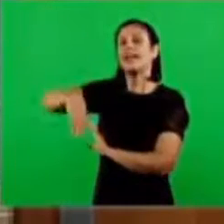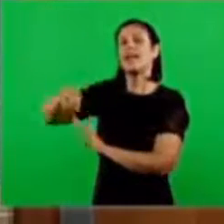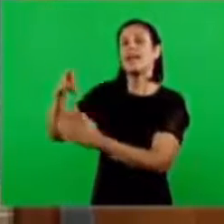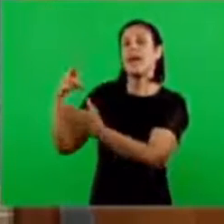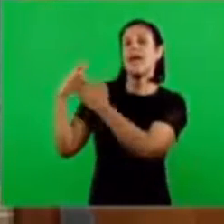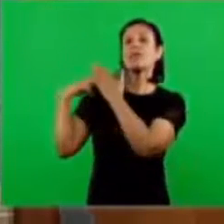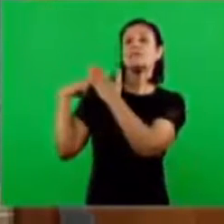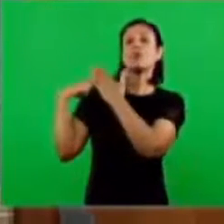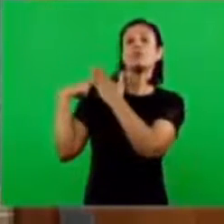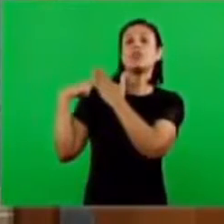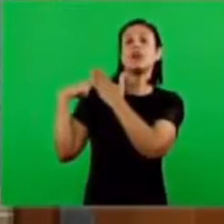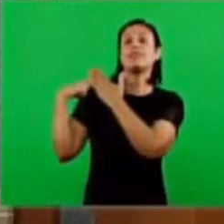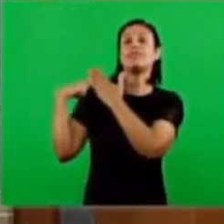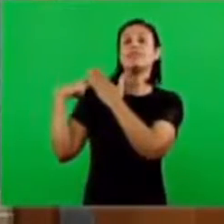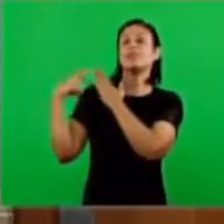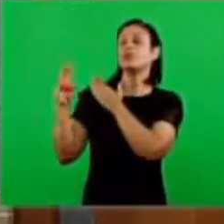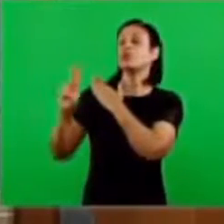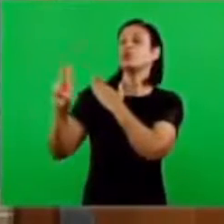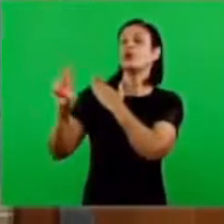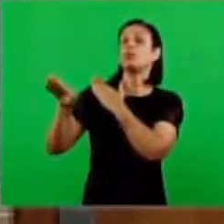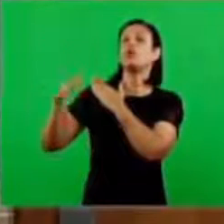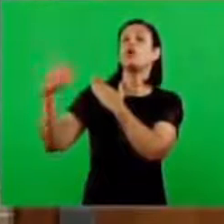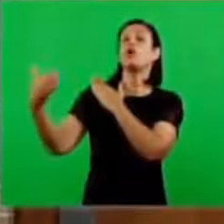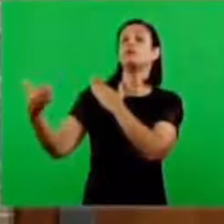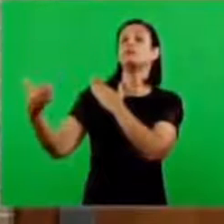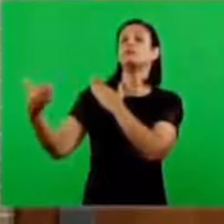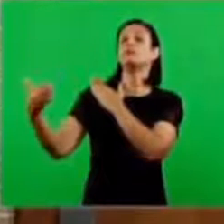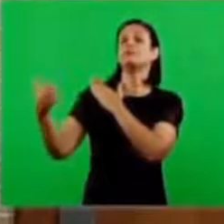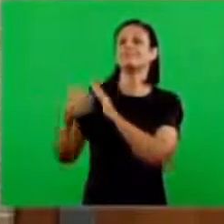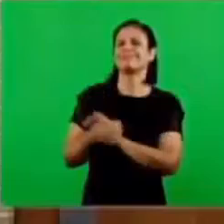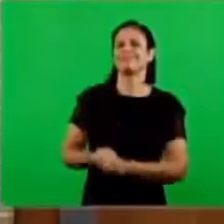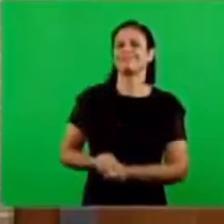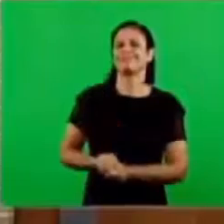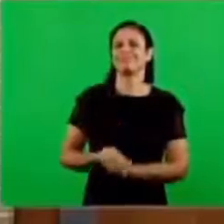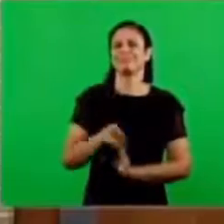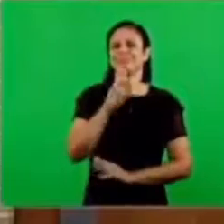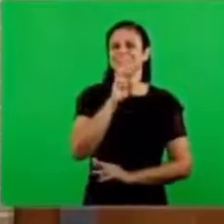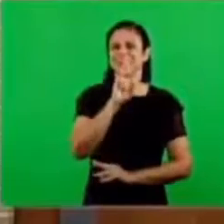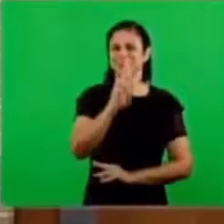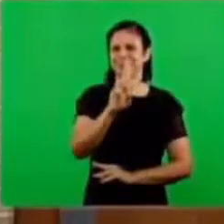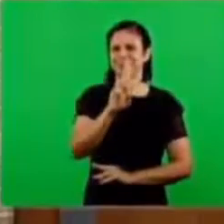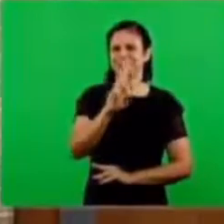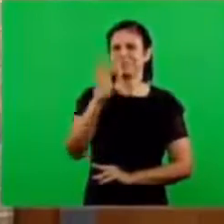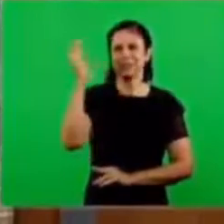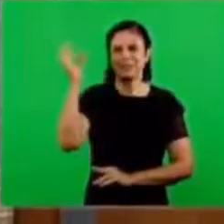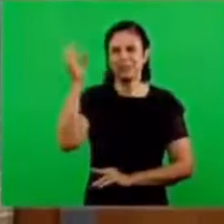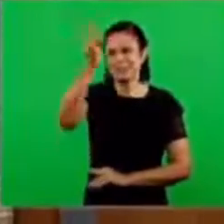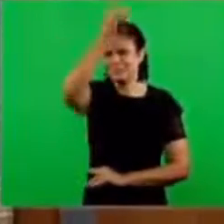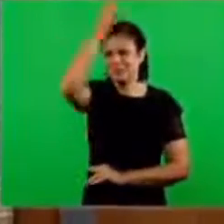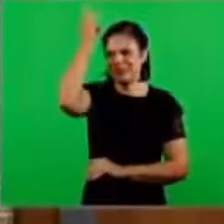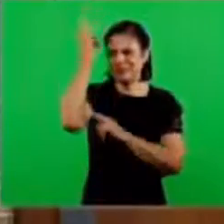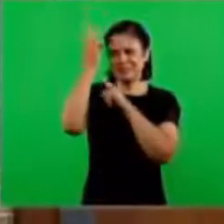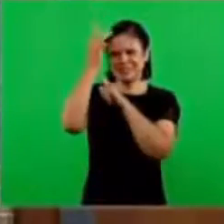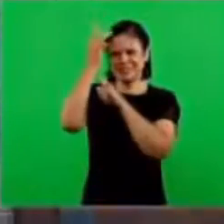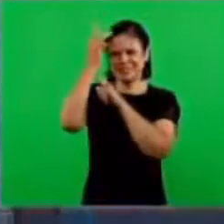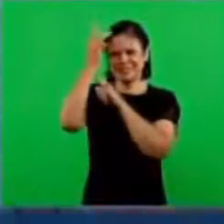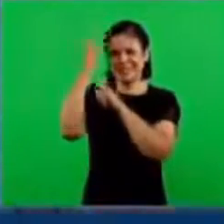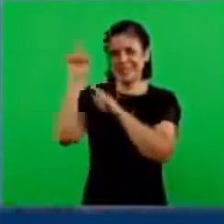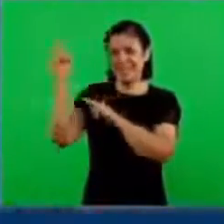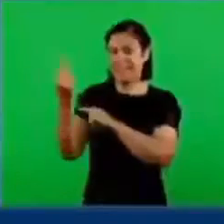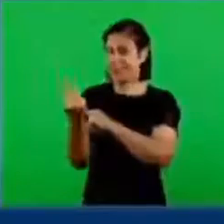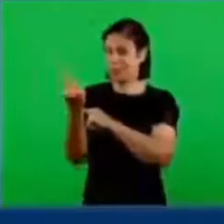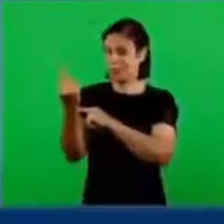this fellowship with God? What is the name of the agent of unification? The agent of unification is the Holy